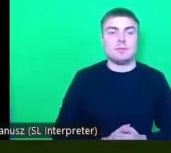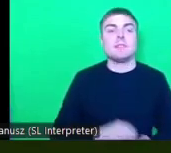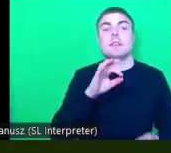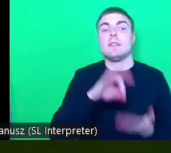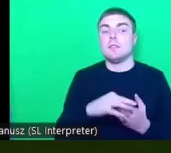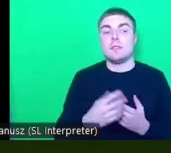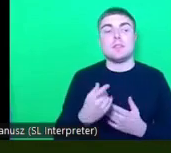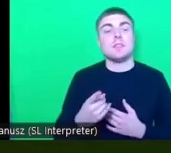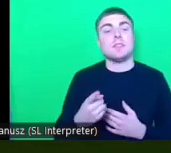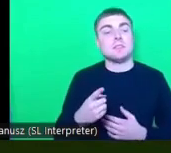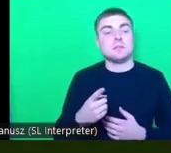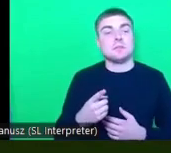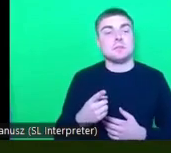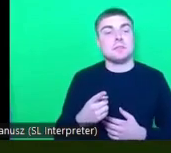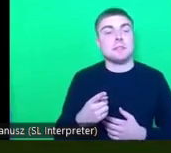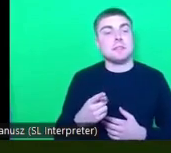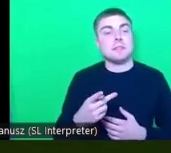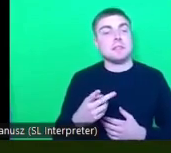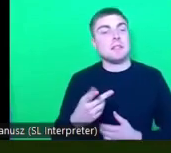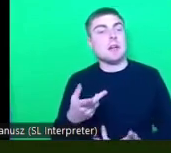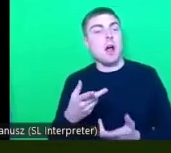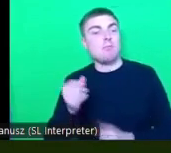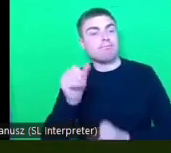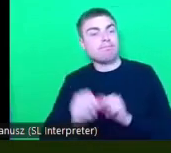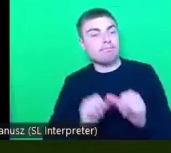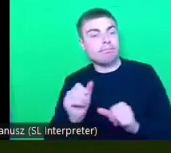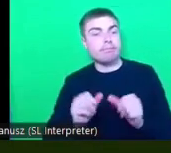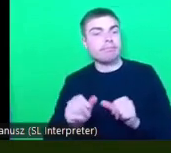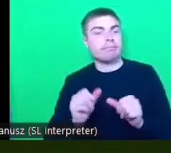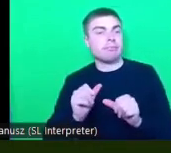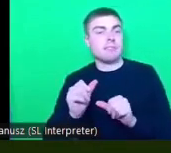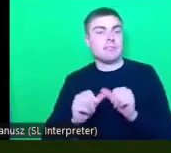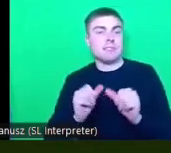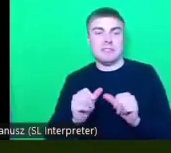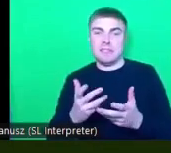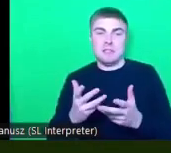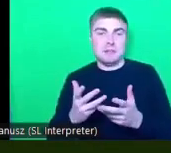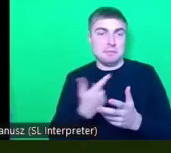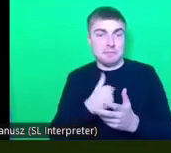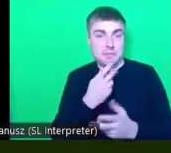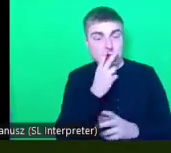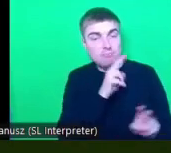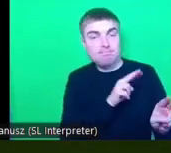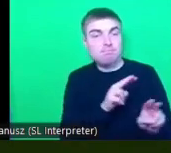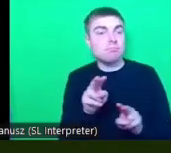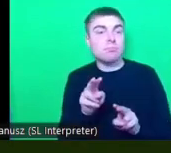a few years ago. So, but what we actually have seen now during the last years,